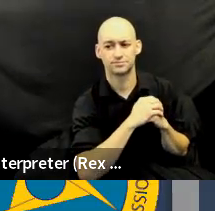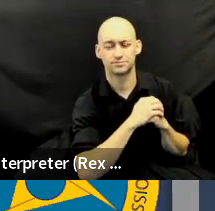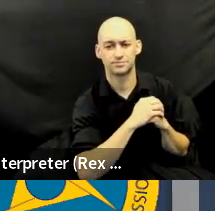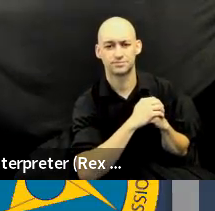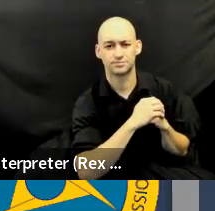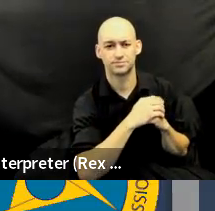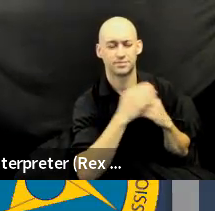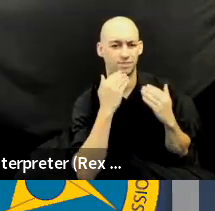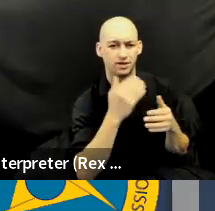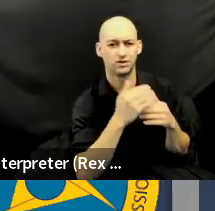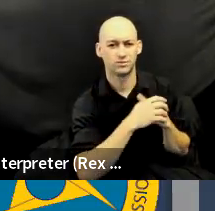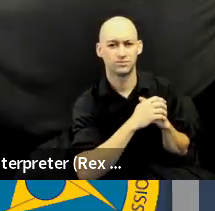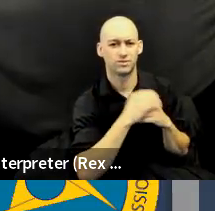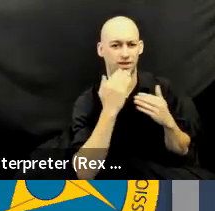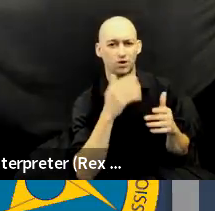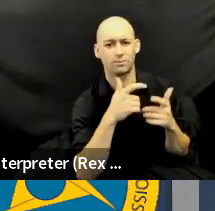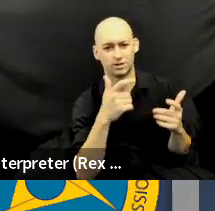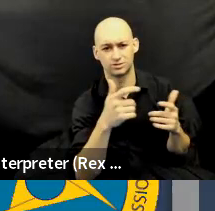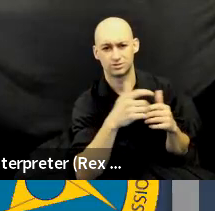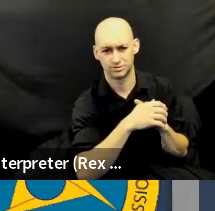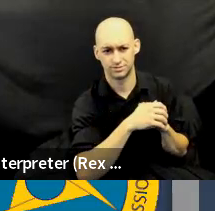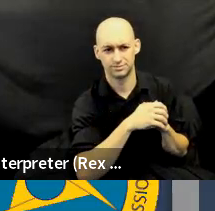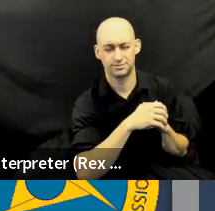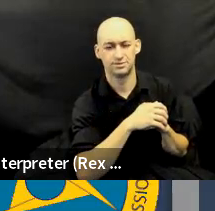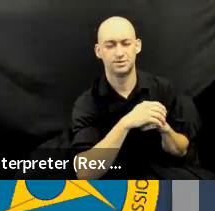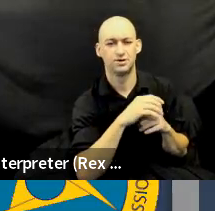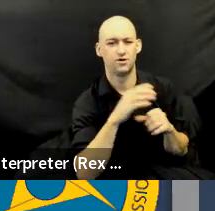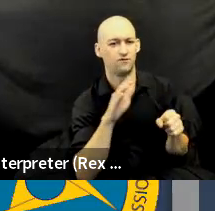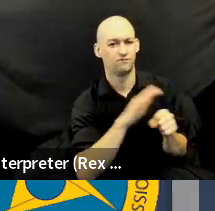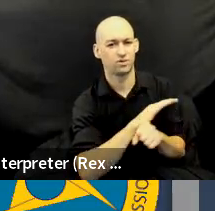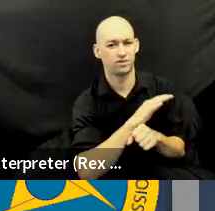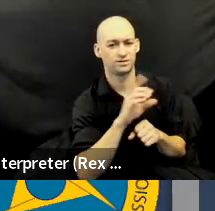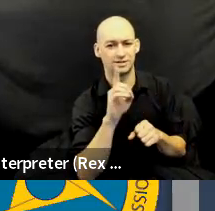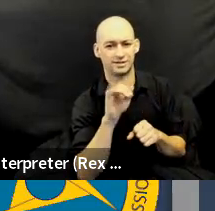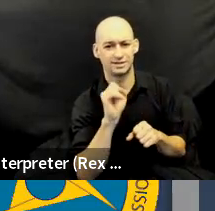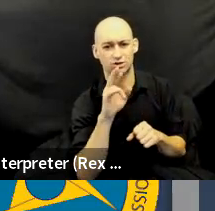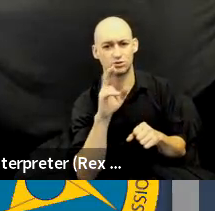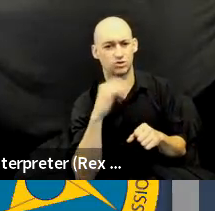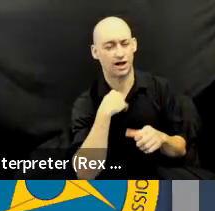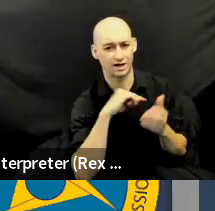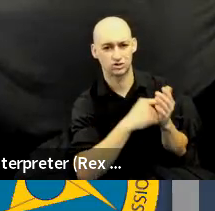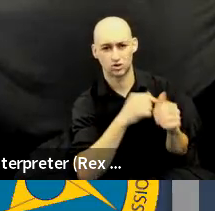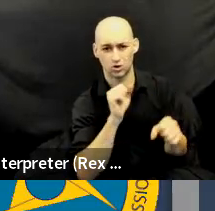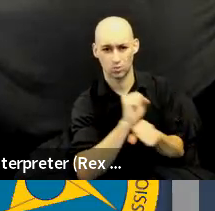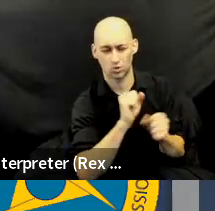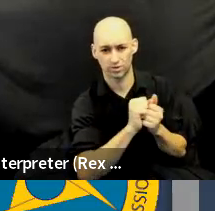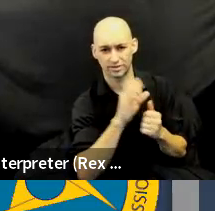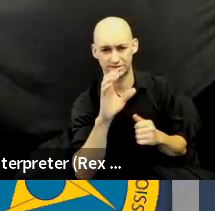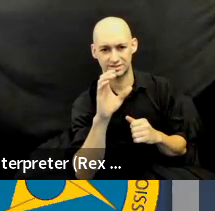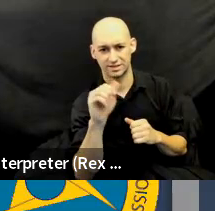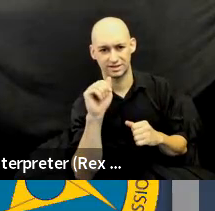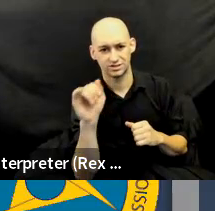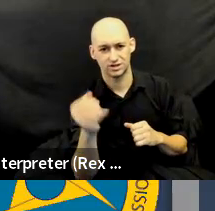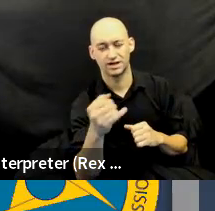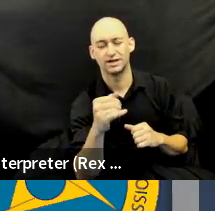Anna, thank you so much. Just full disclosure, I started working with CCAJ 33 years ago when Penny